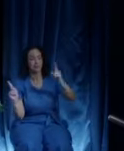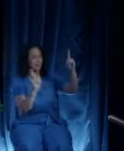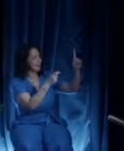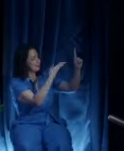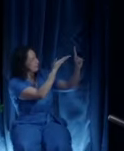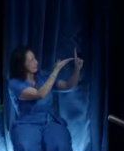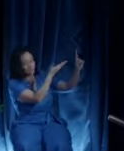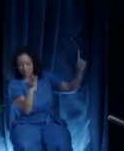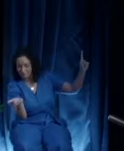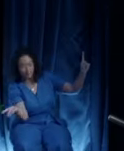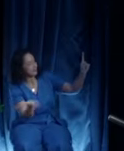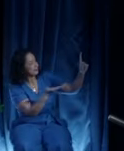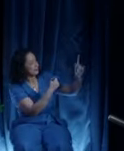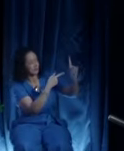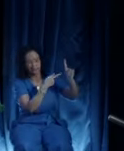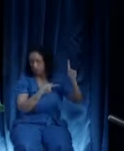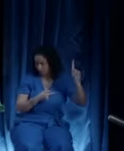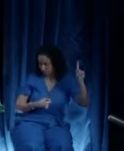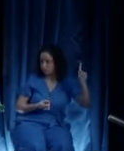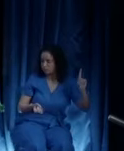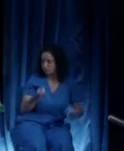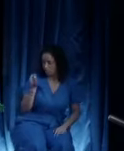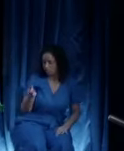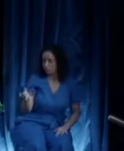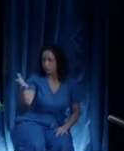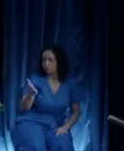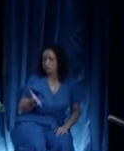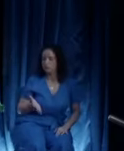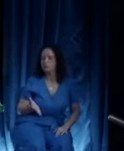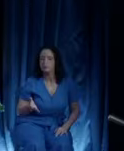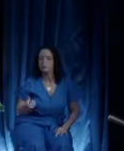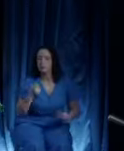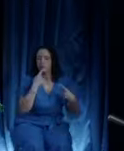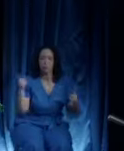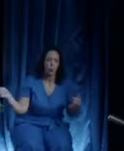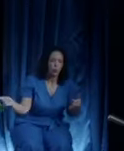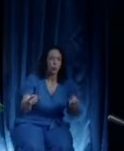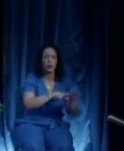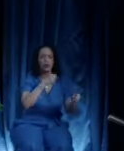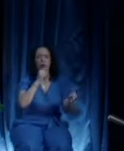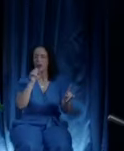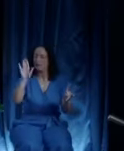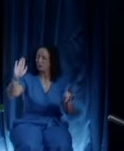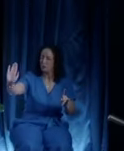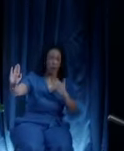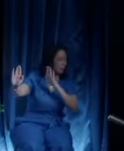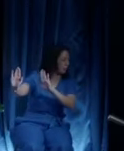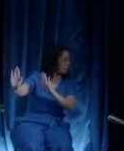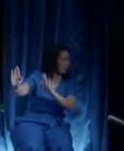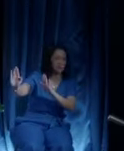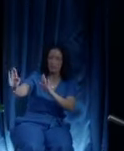James just isn't interested, and he tells everyone, all the young men, to stop coming on to him, basically. And